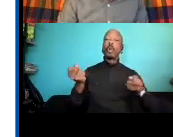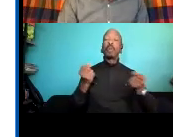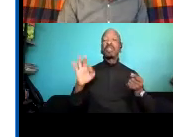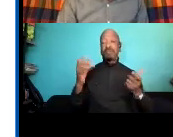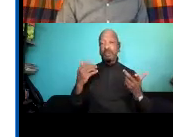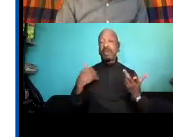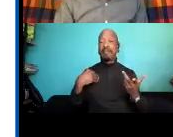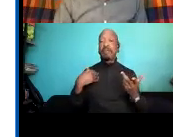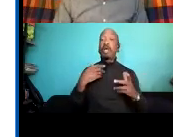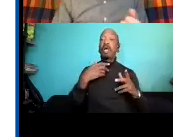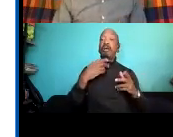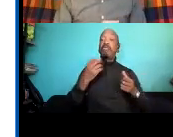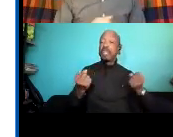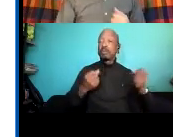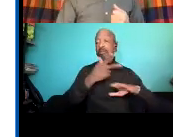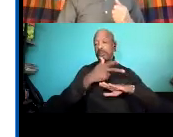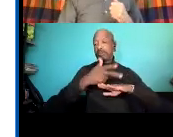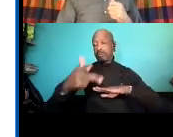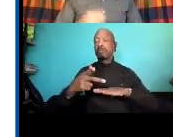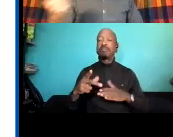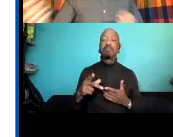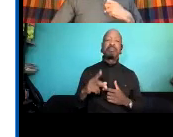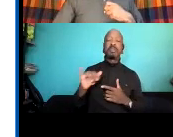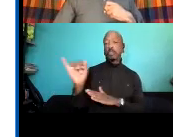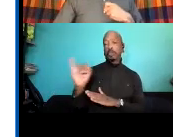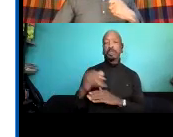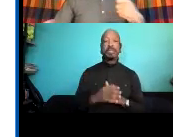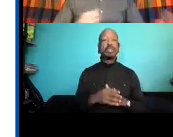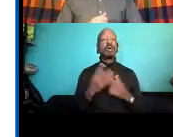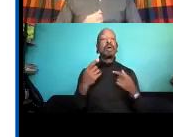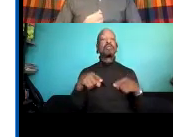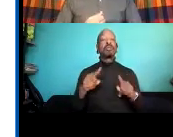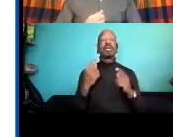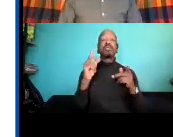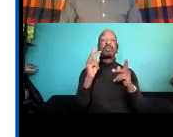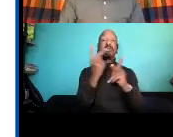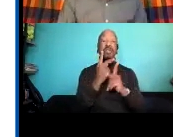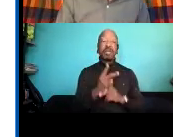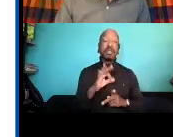vehicles. Some other considerations while you're trying to figure out should you form a legal entity or not